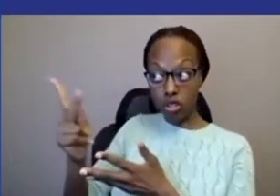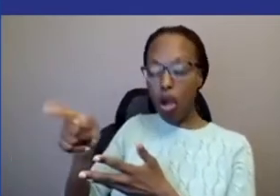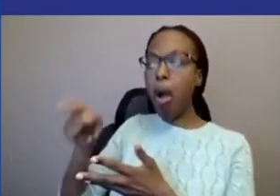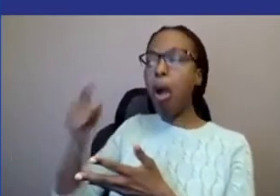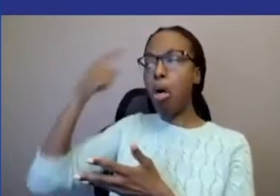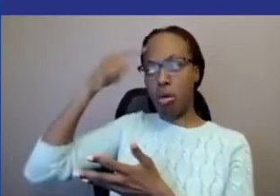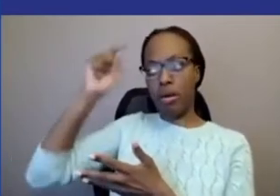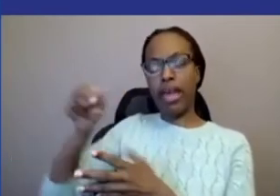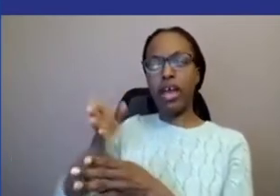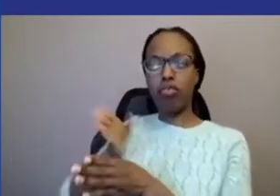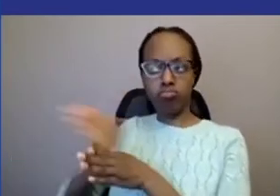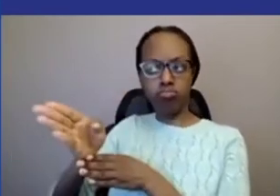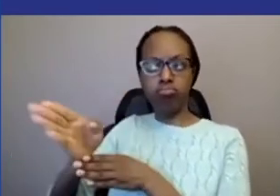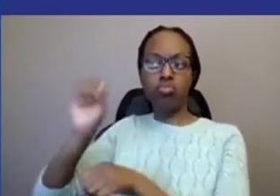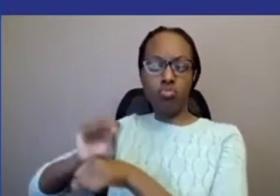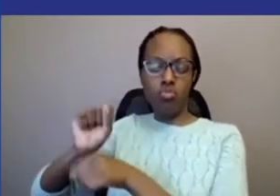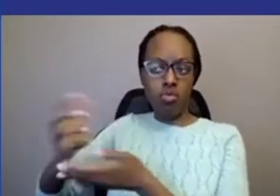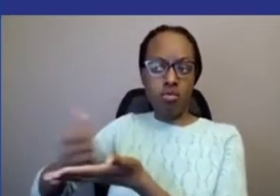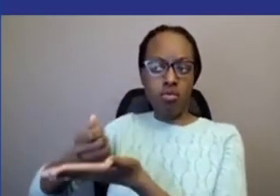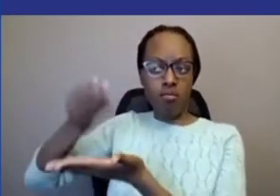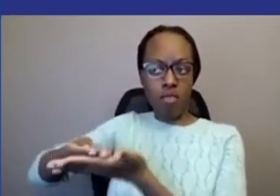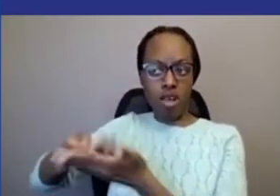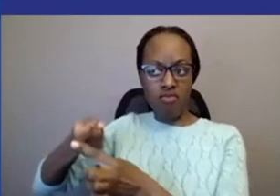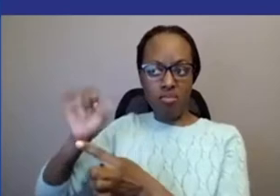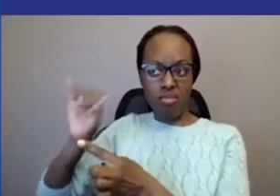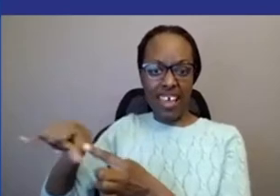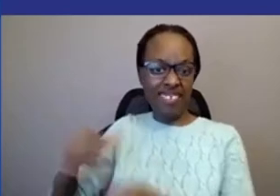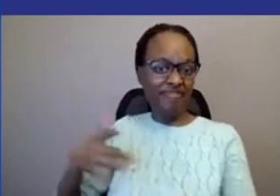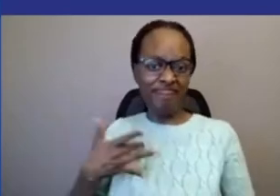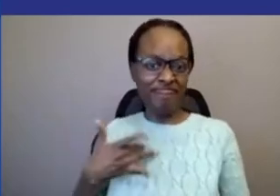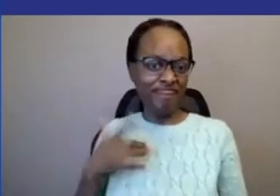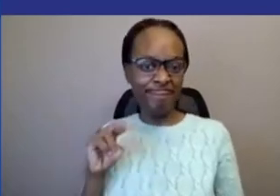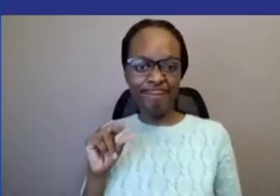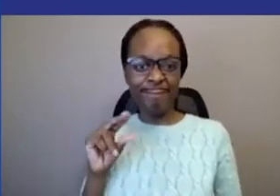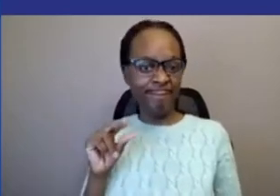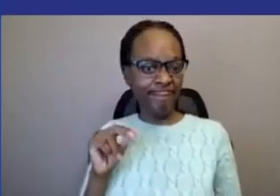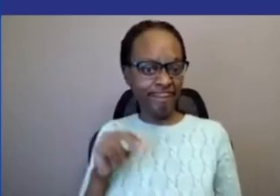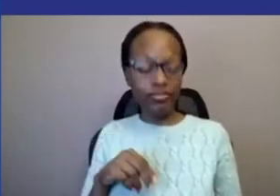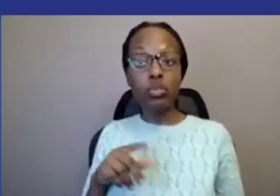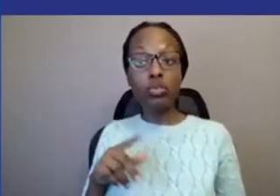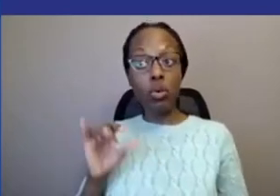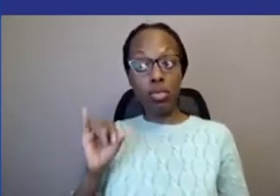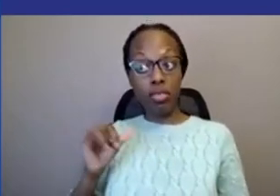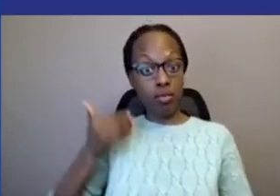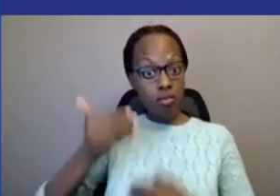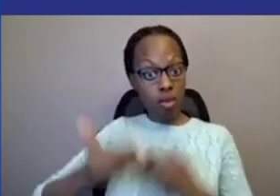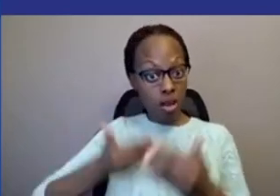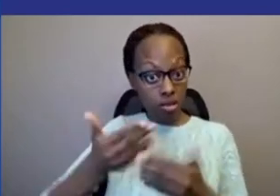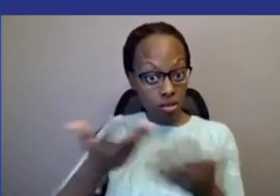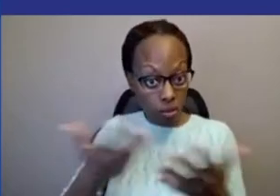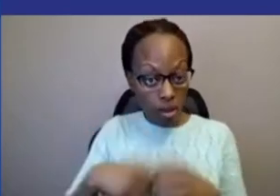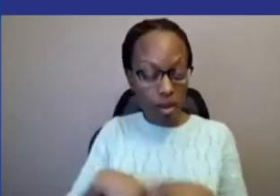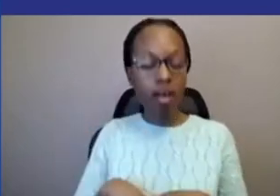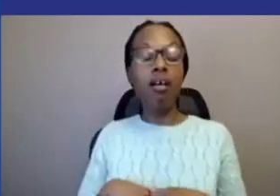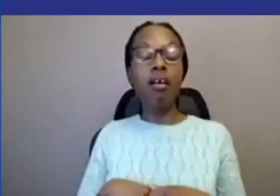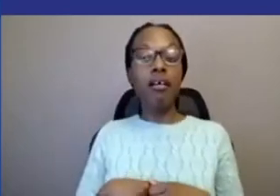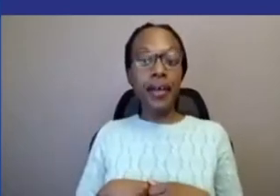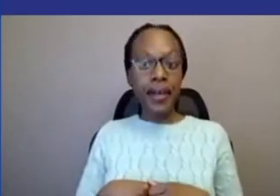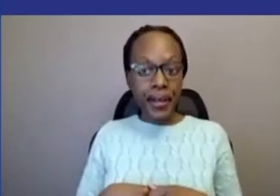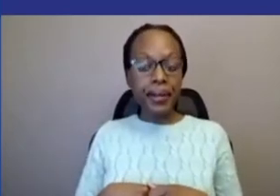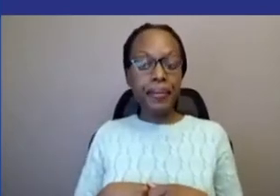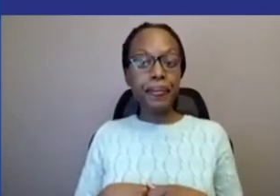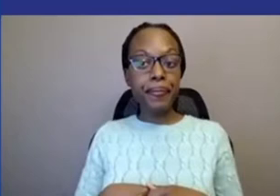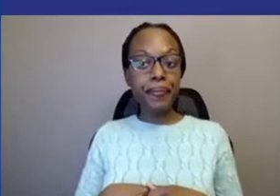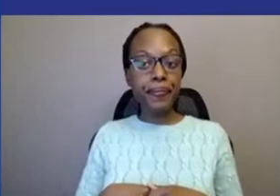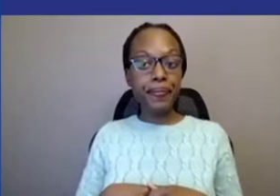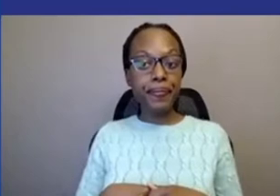So basically the process from that to the stage was me getting hired to do